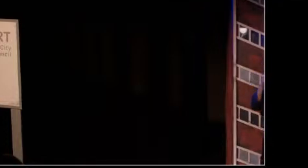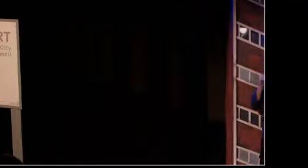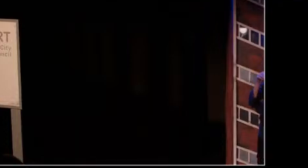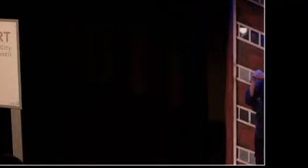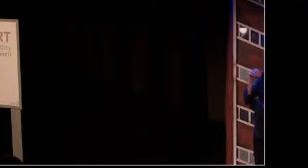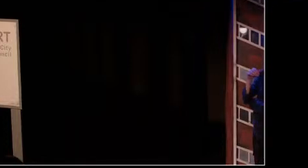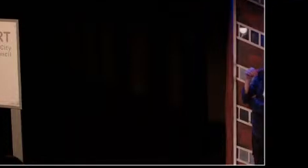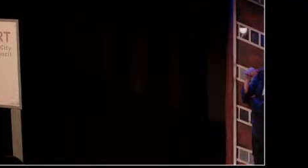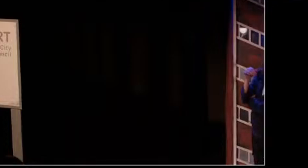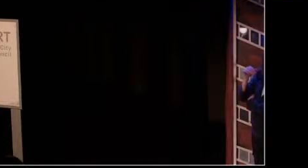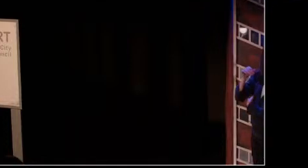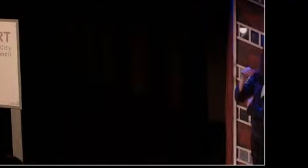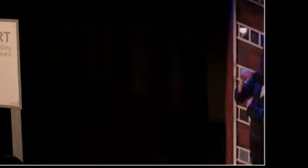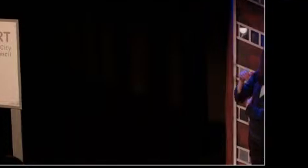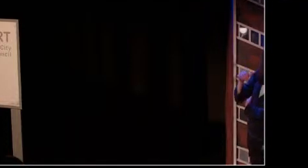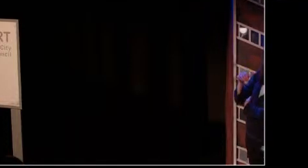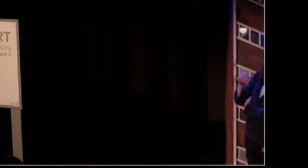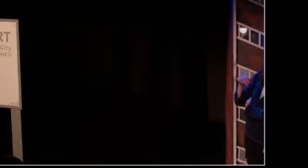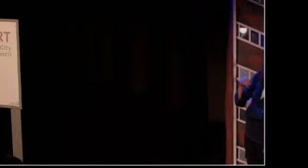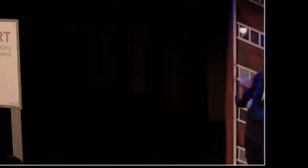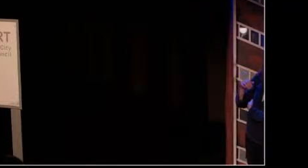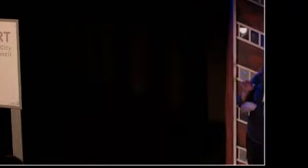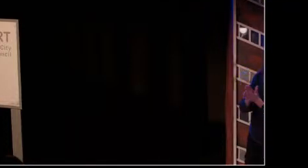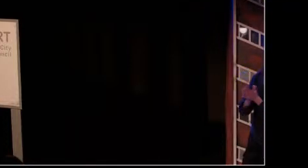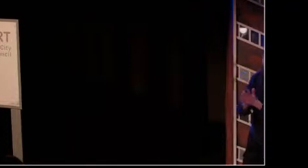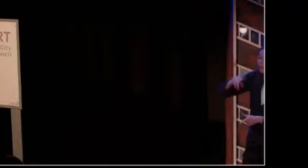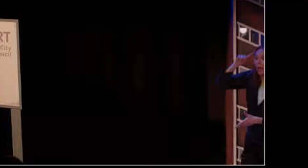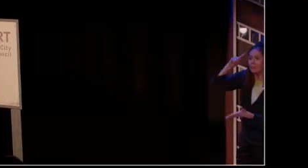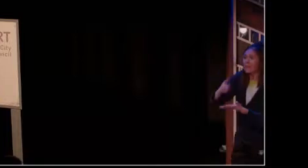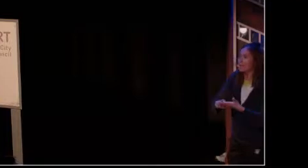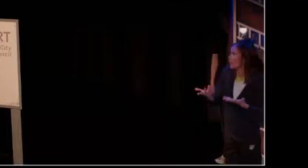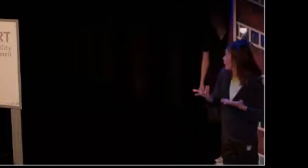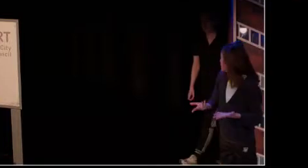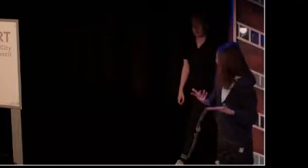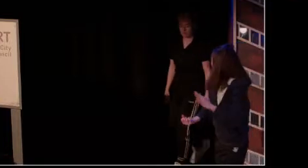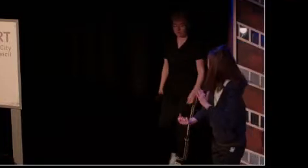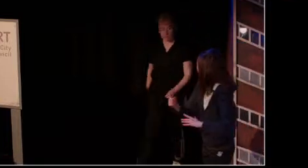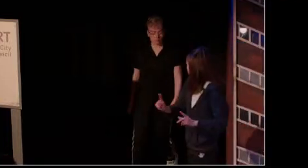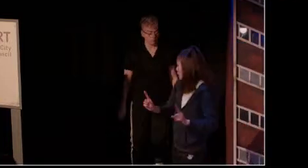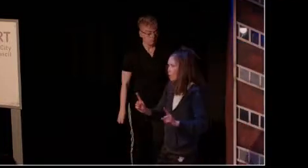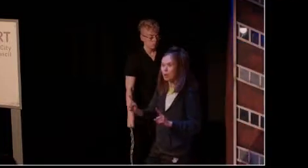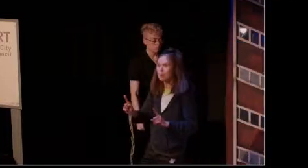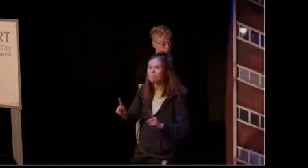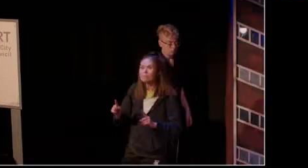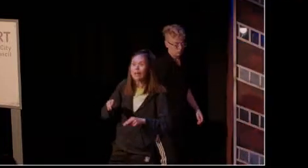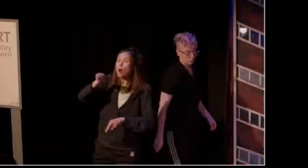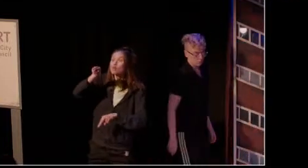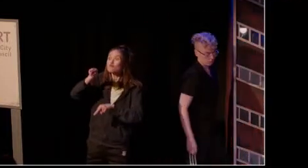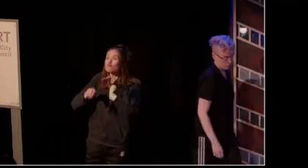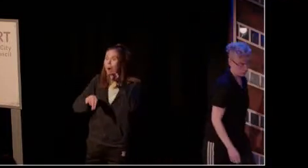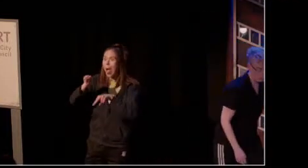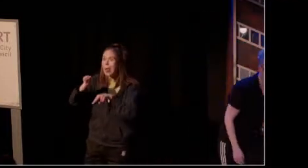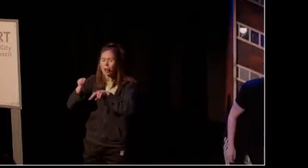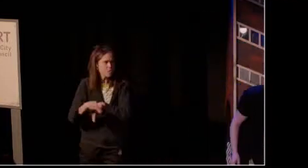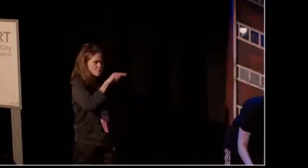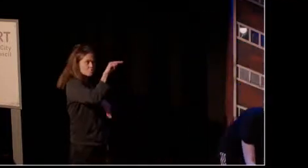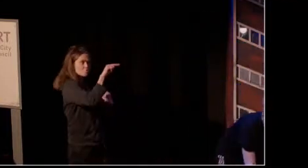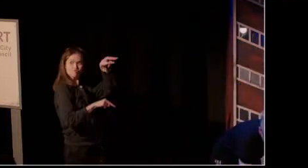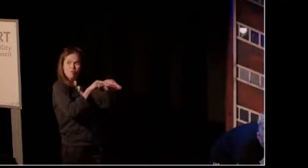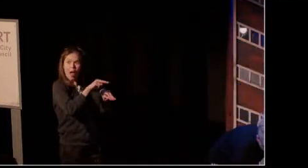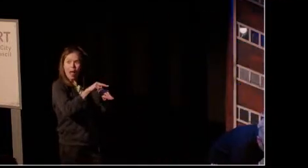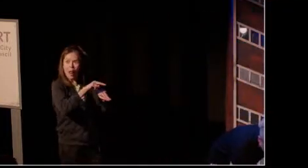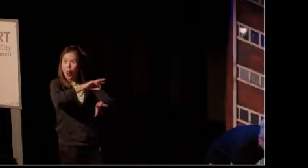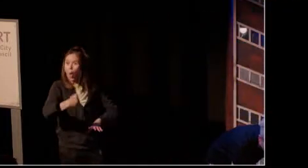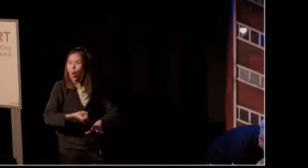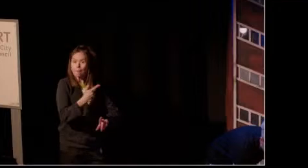For now, a trial, so that we may arraign our most disloyal lady. For,